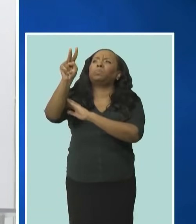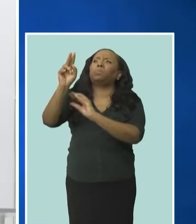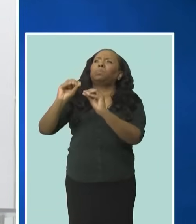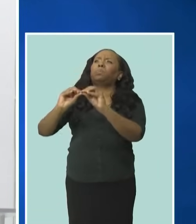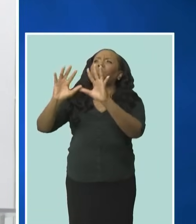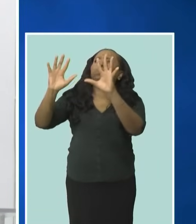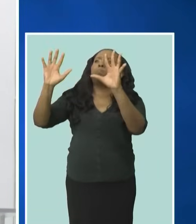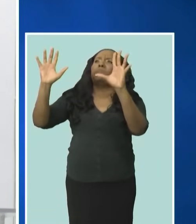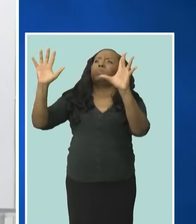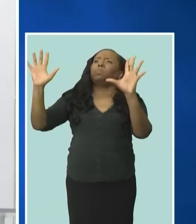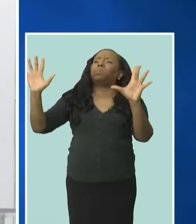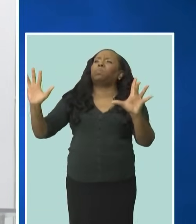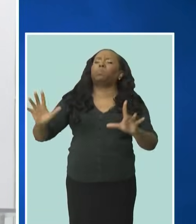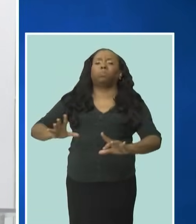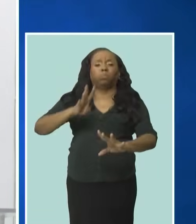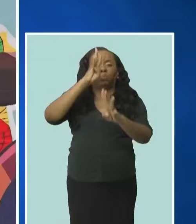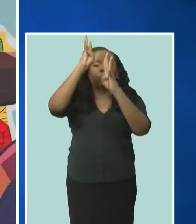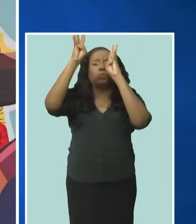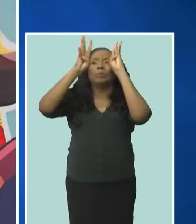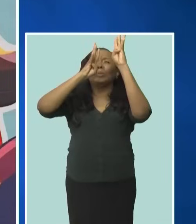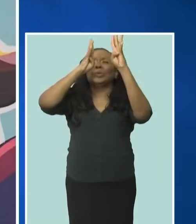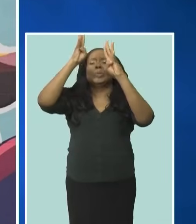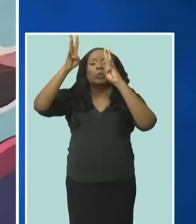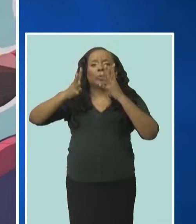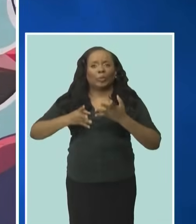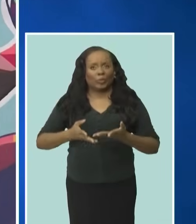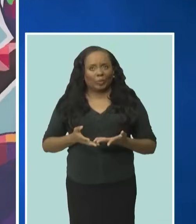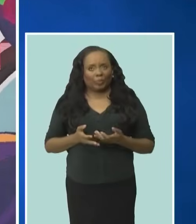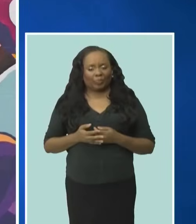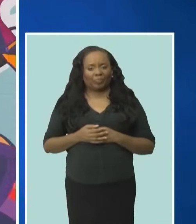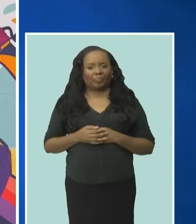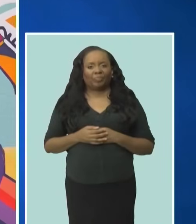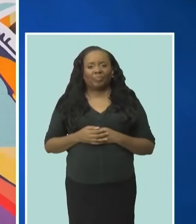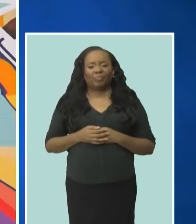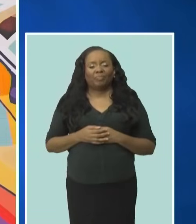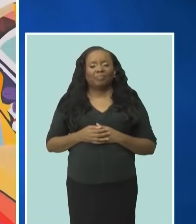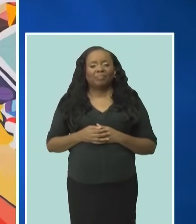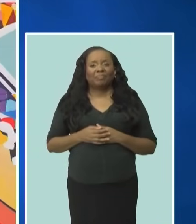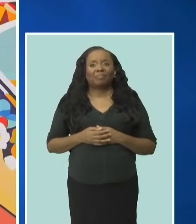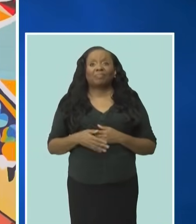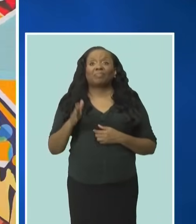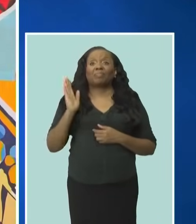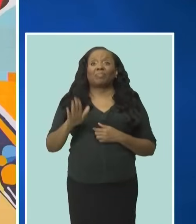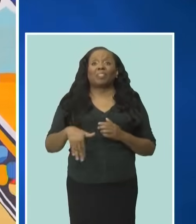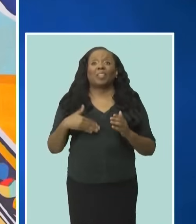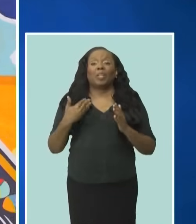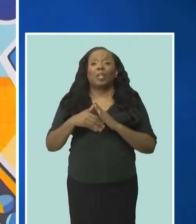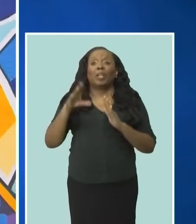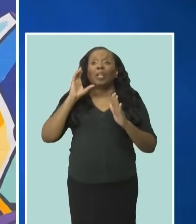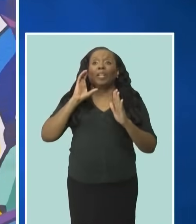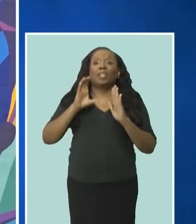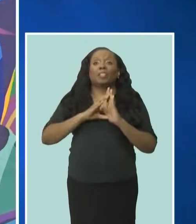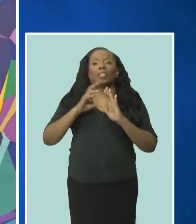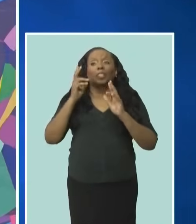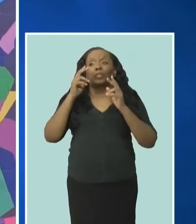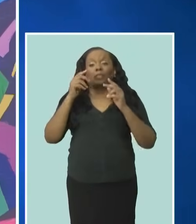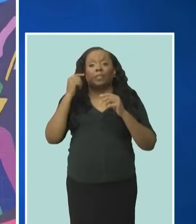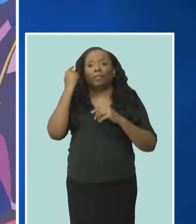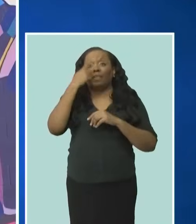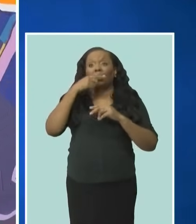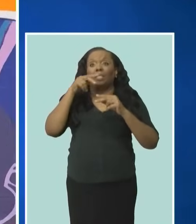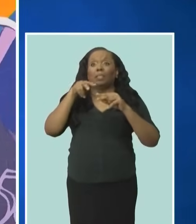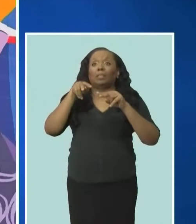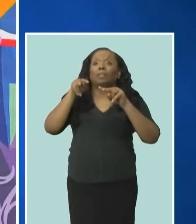more beyond that. Another symbol in the mural is that all the imagery looks to the horizon, and it's